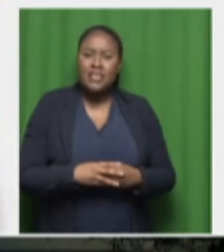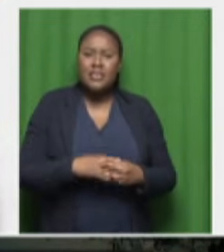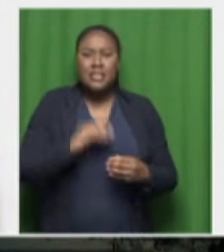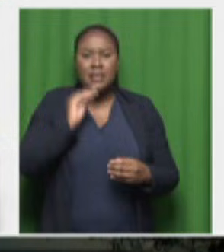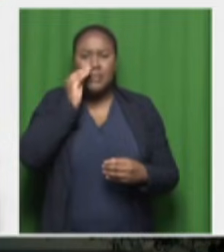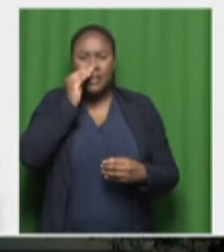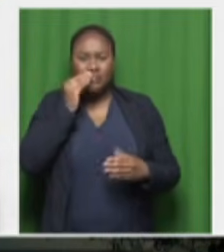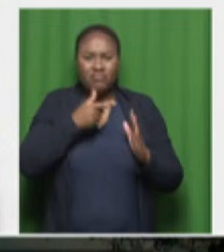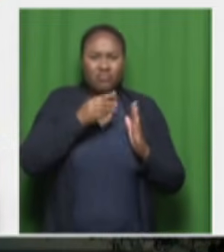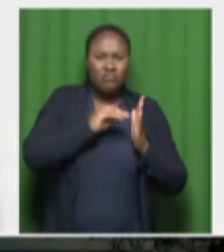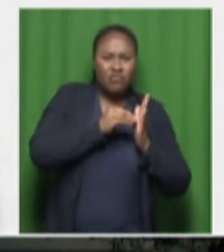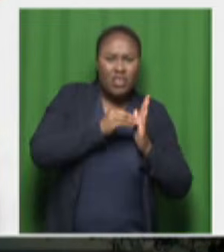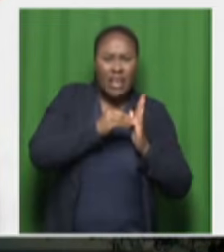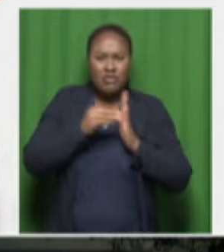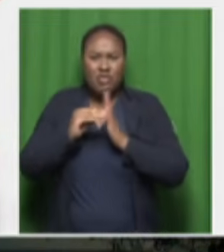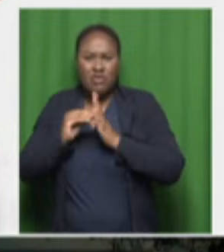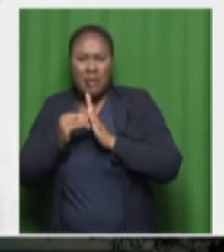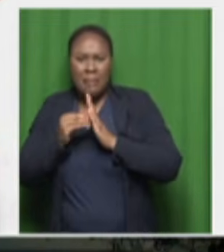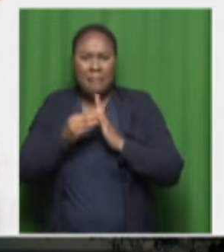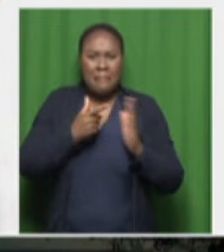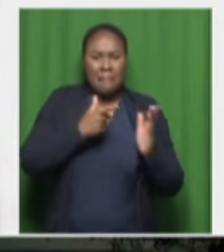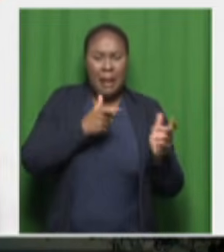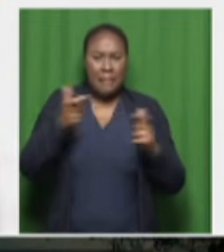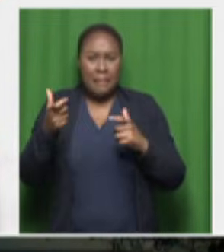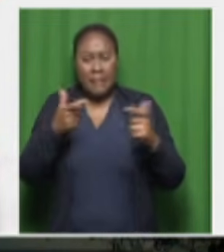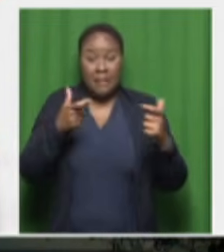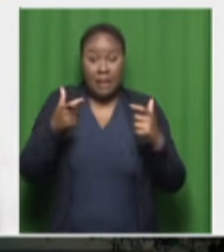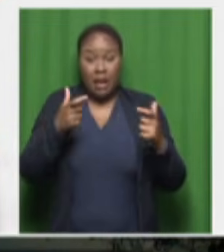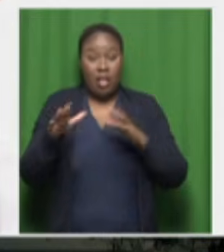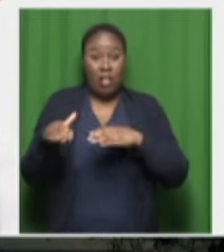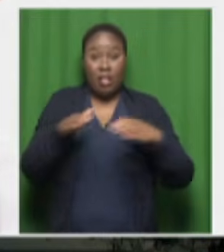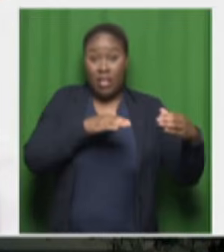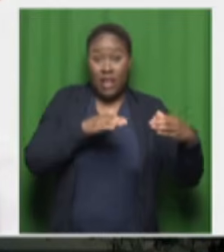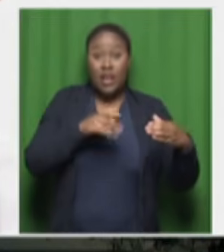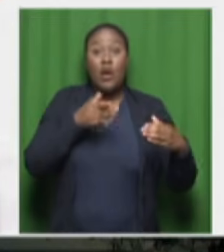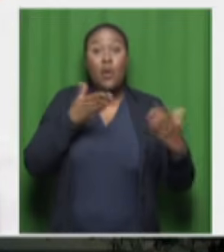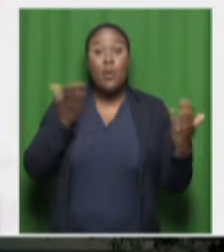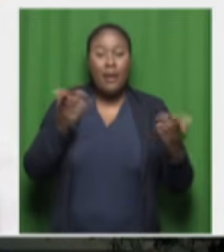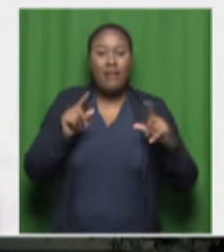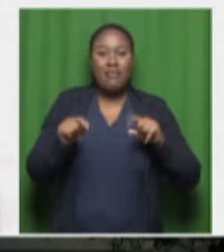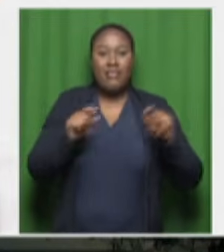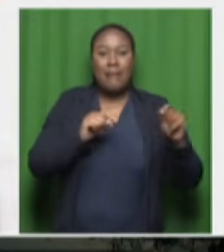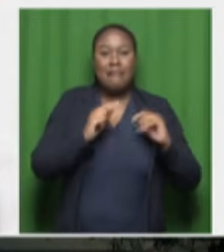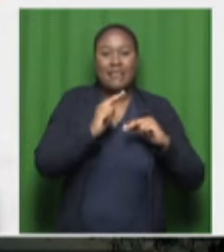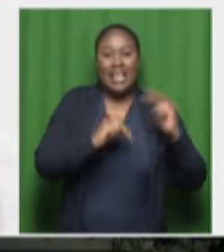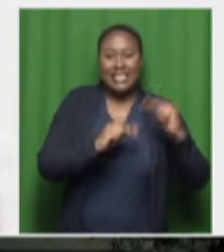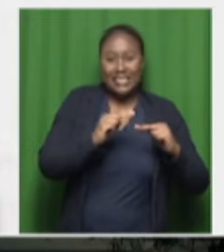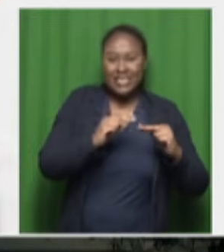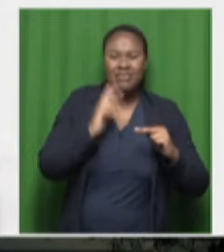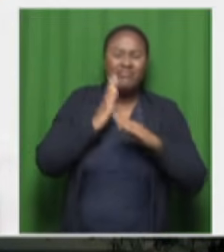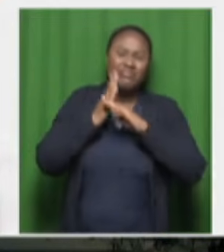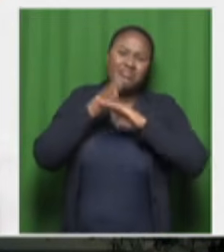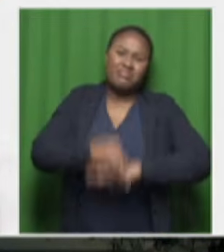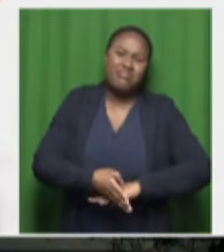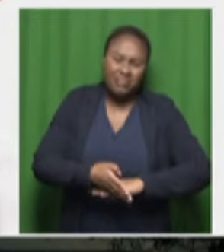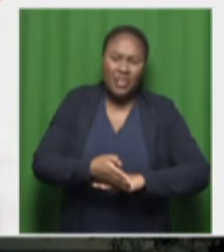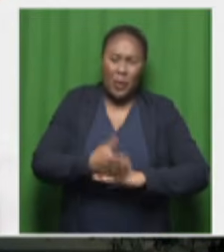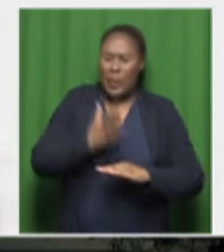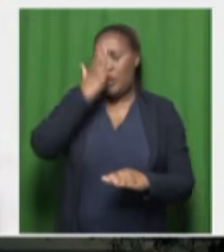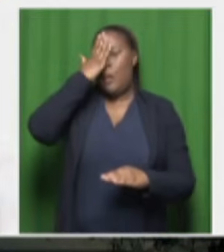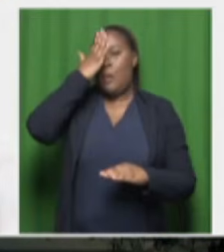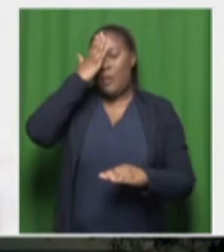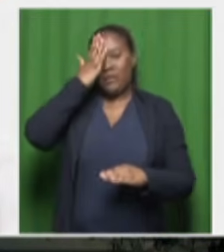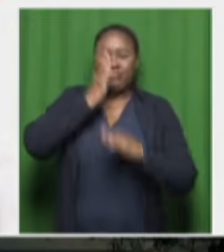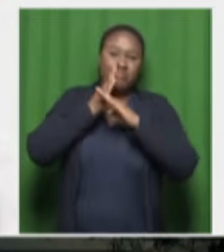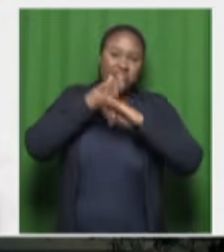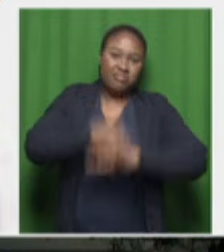and violence as a result of gang-related activity on the Cape Flats, this is an age-old story. And, you